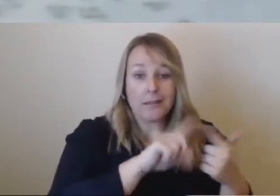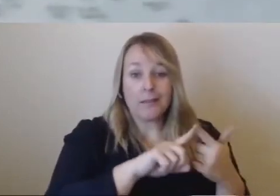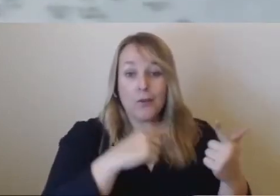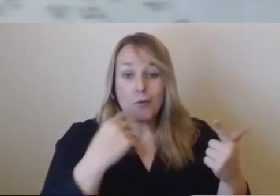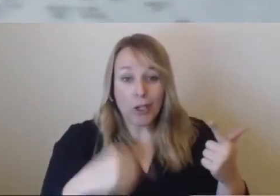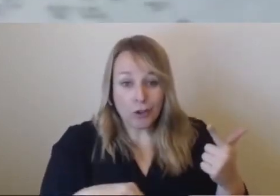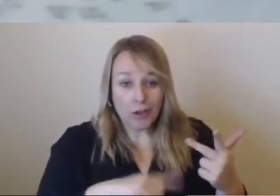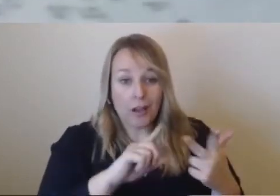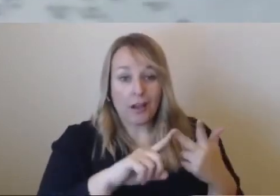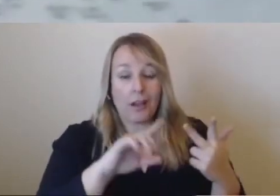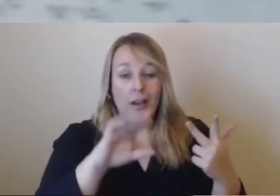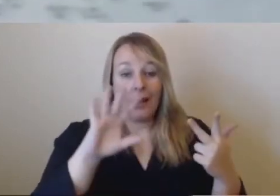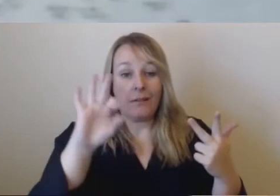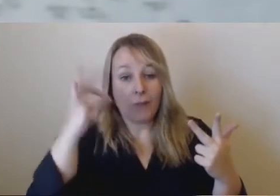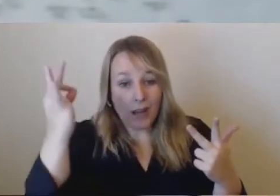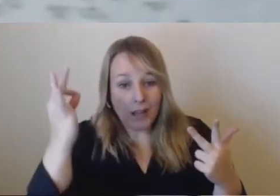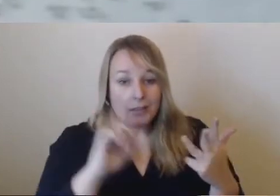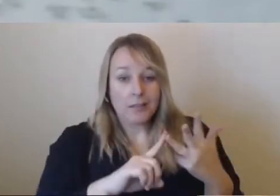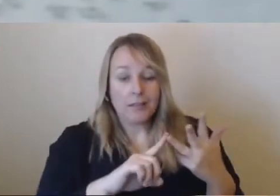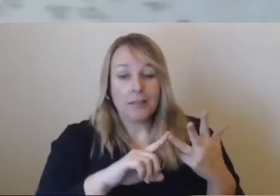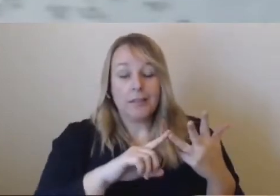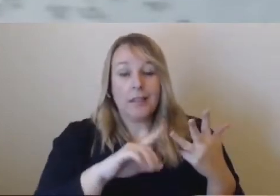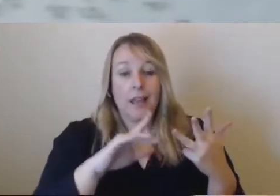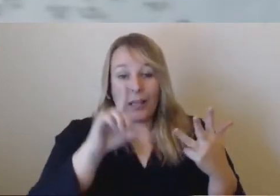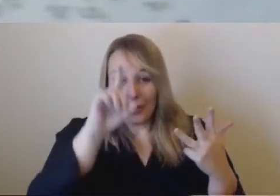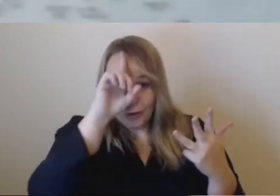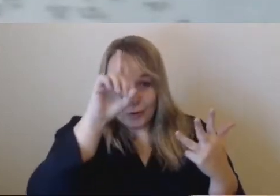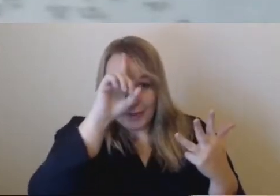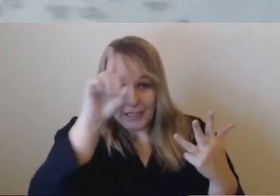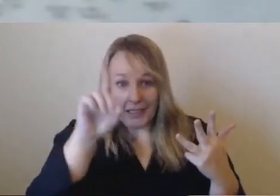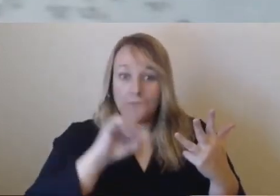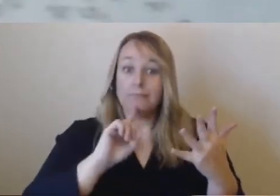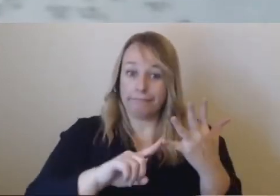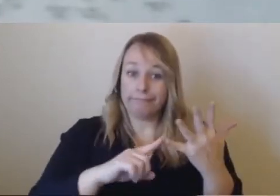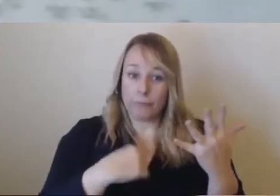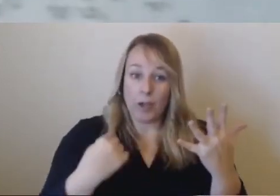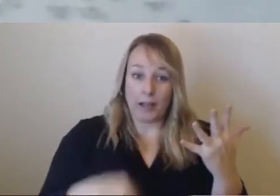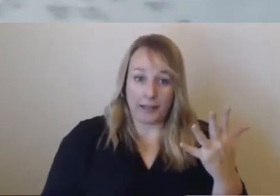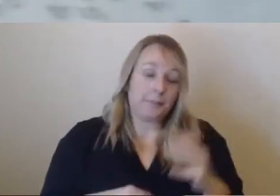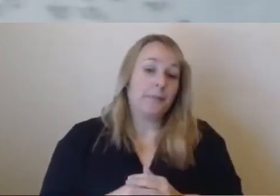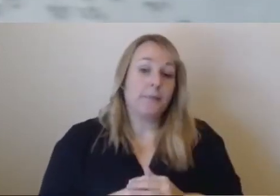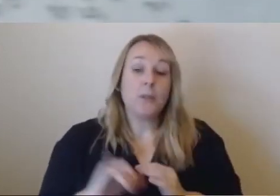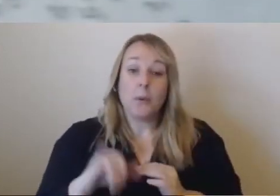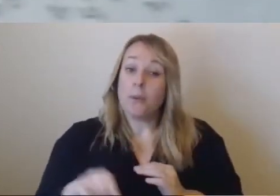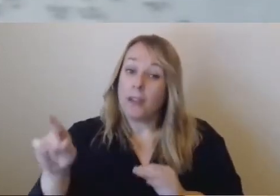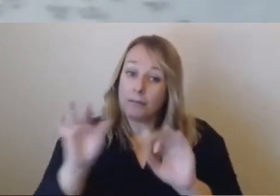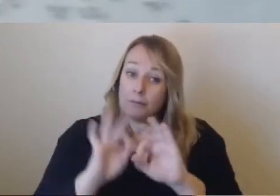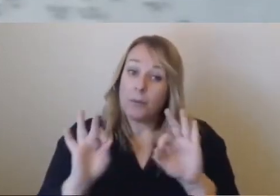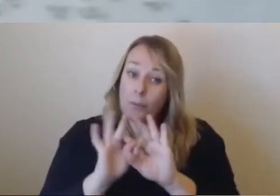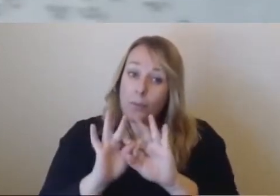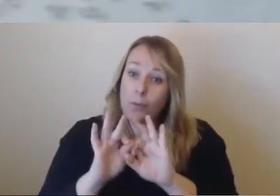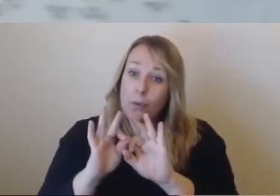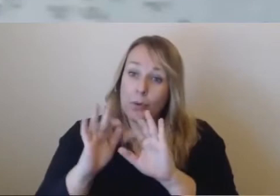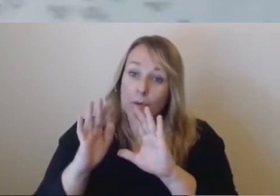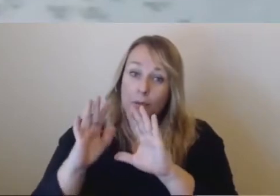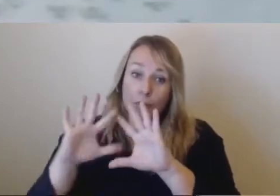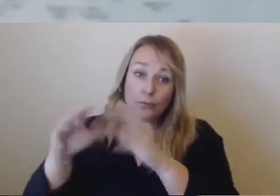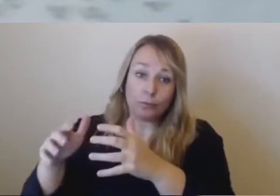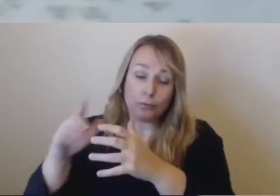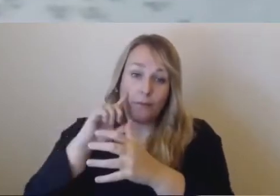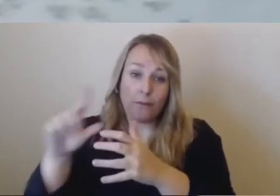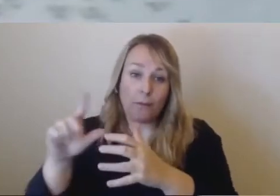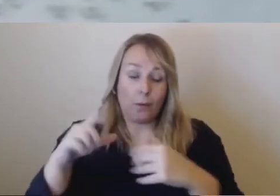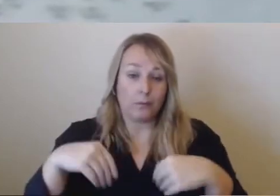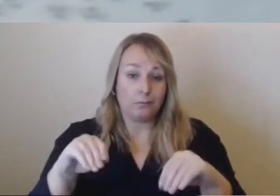Germany. So number 5. So this is a very very important place in the global arms industry, but we